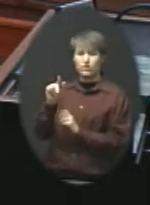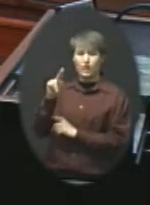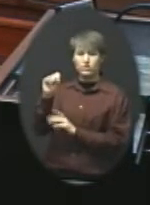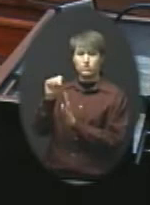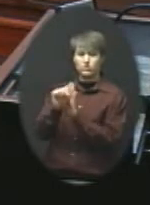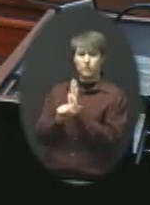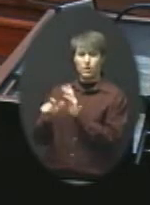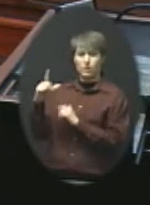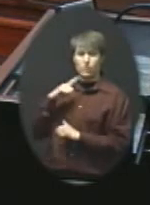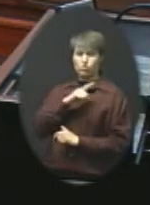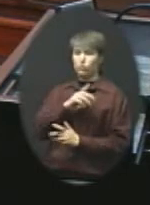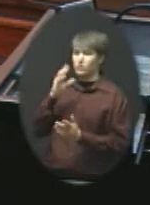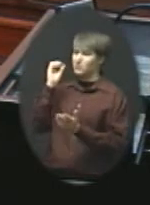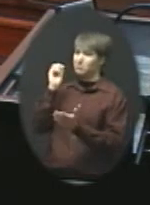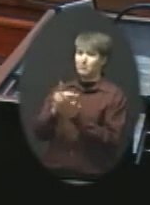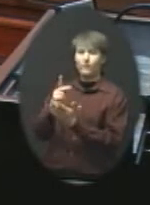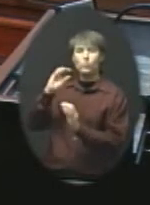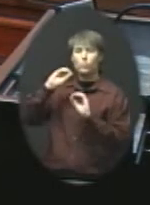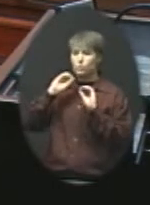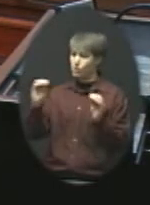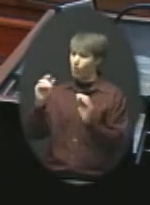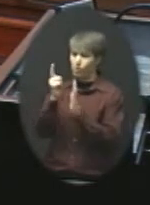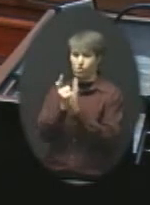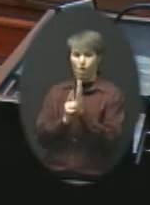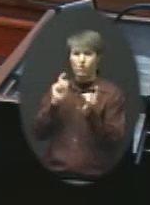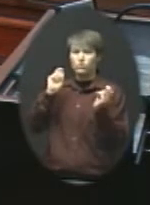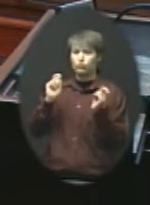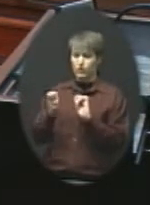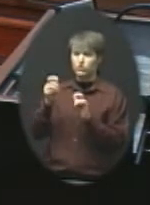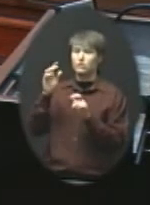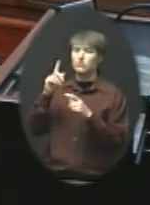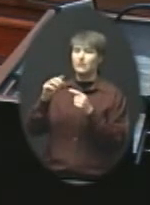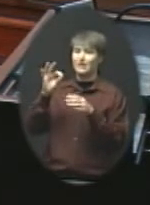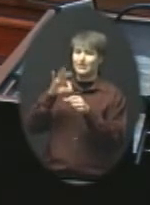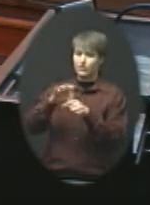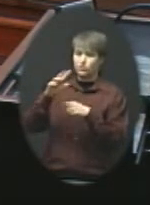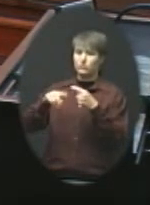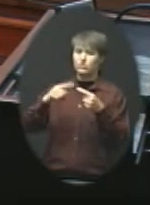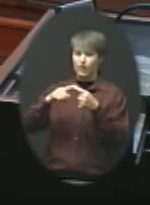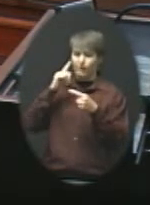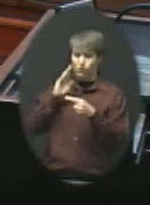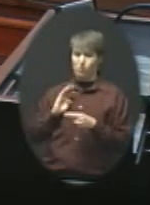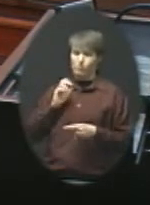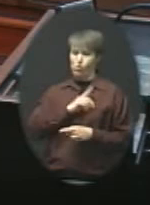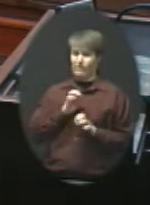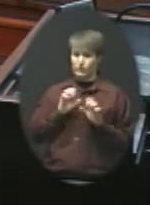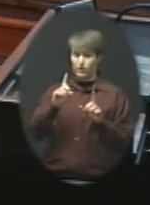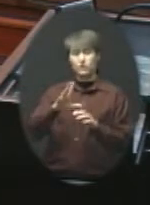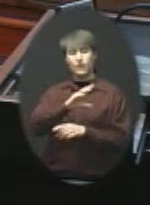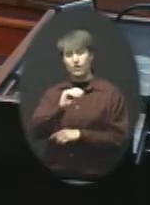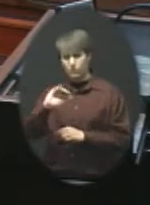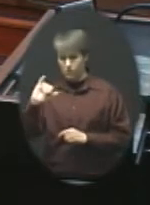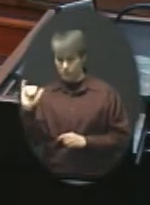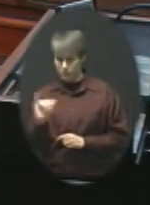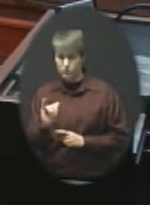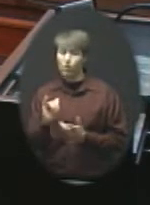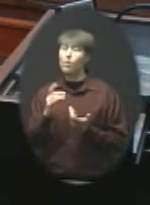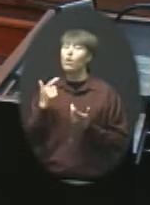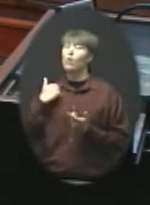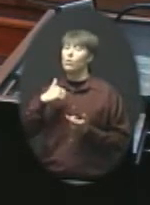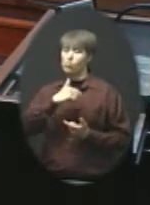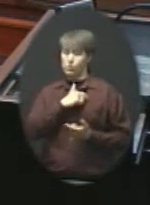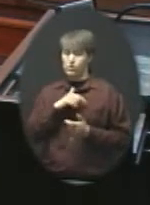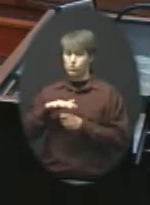no law changing the election cycle for local Board of Education. And furthermore, may be resolved that we